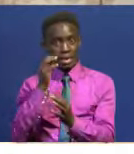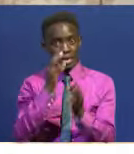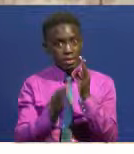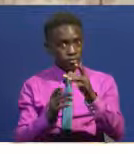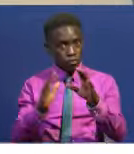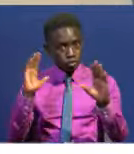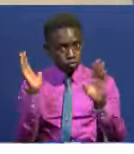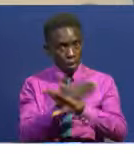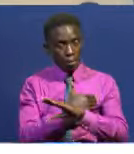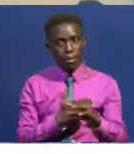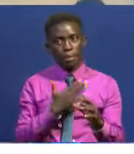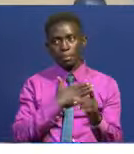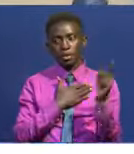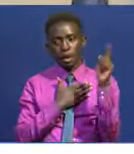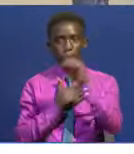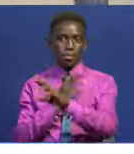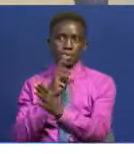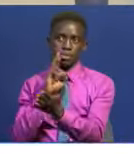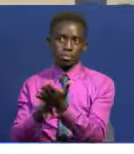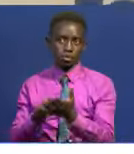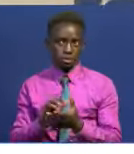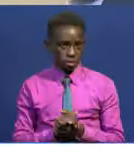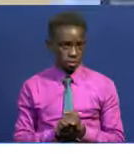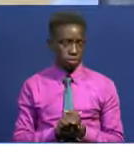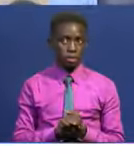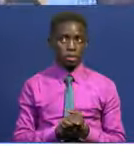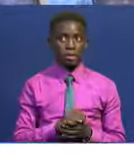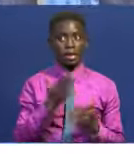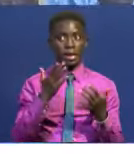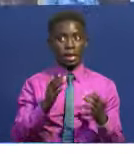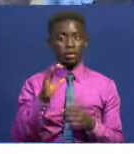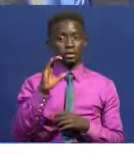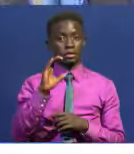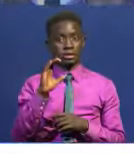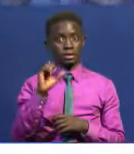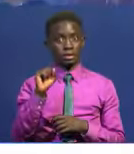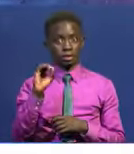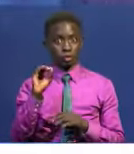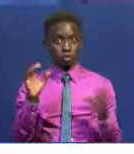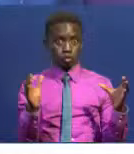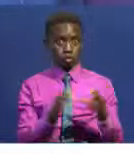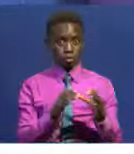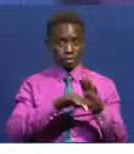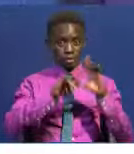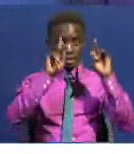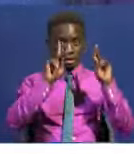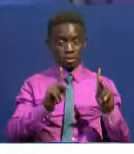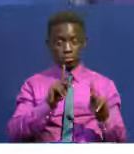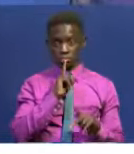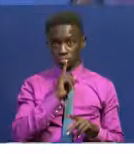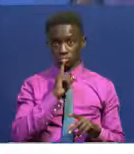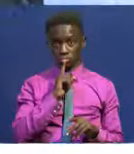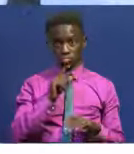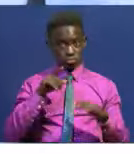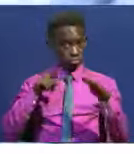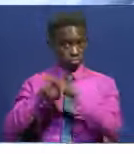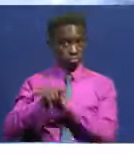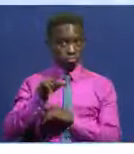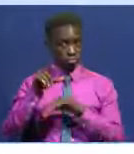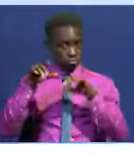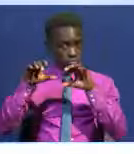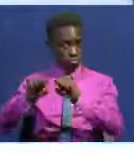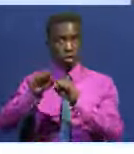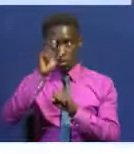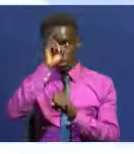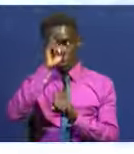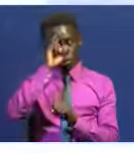awe akiripot. And finally, civil society actors in Kisumu are threatening to storm the offices of the security agencies over what they describe